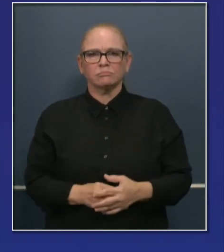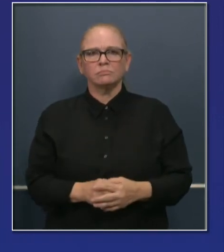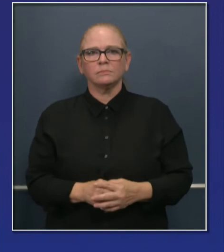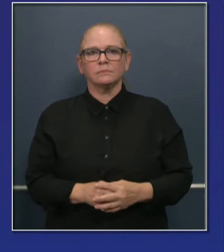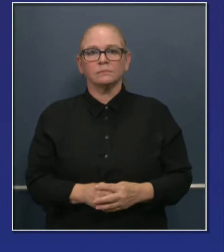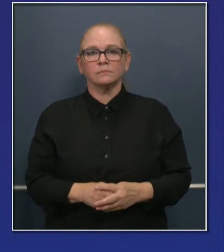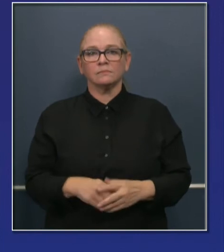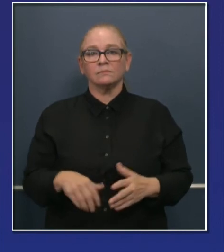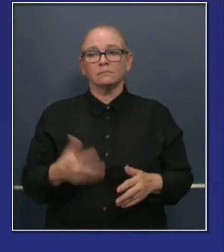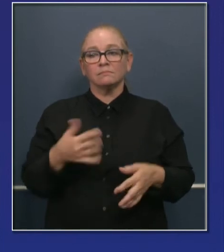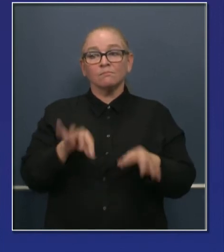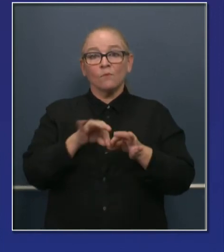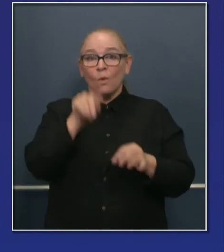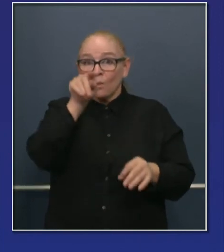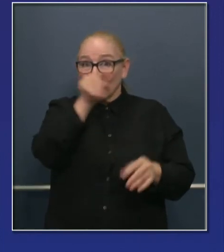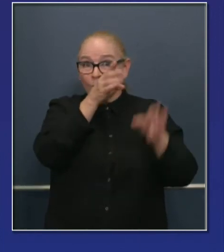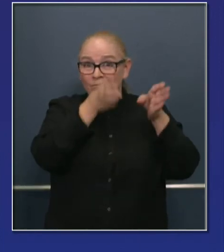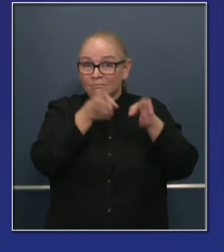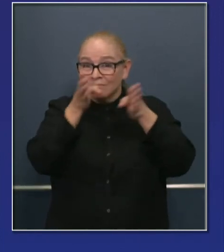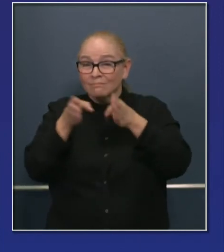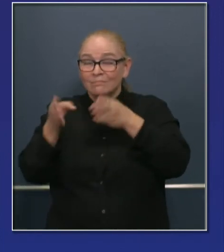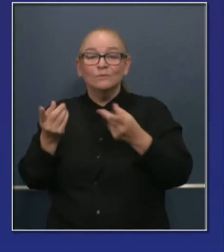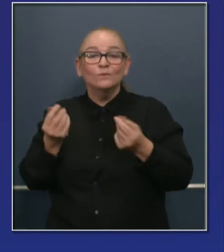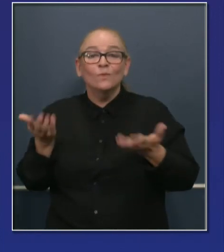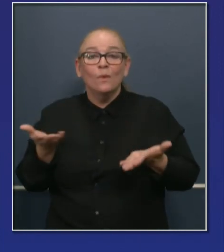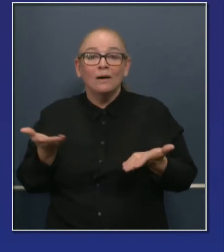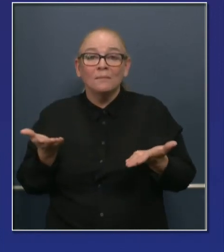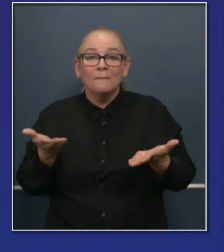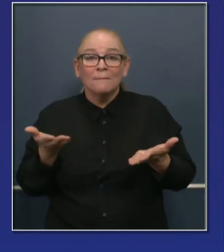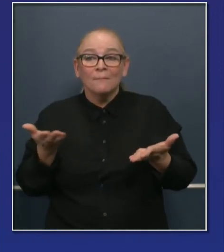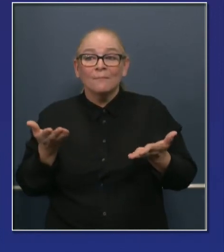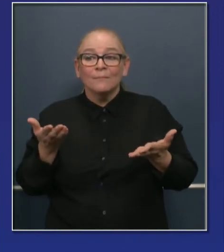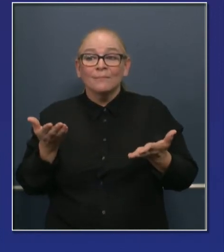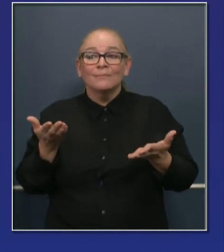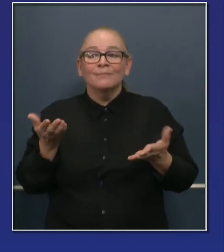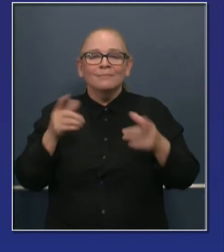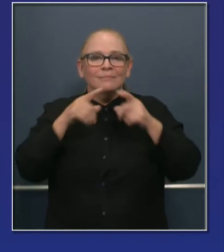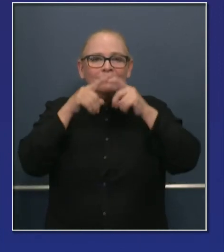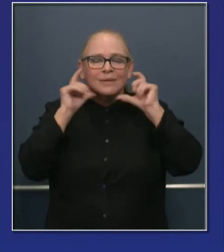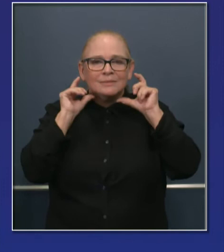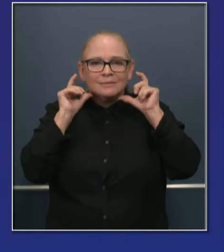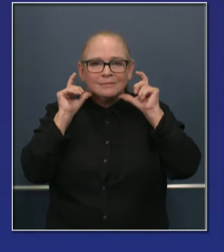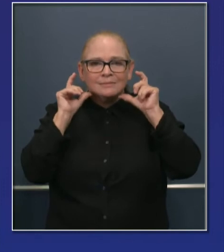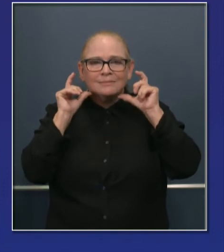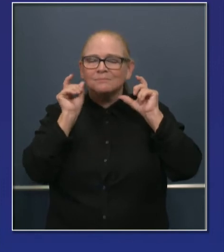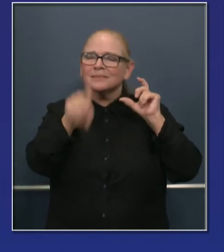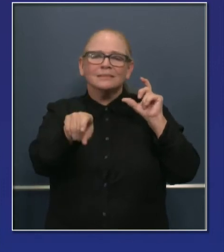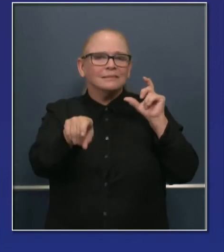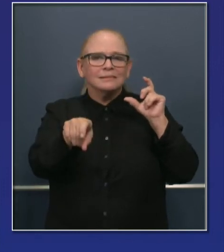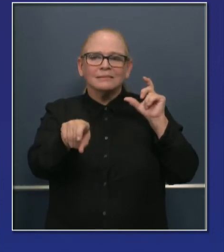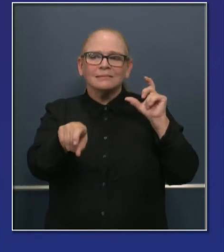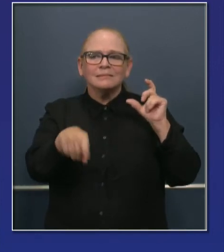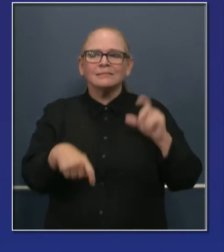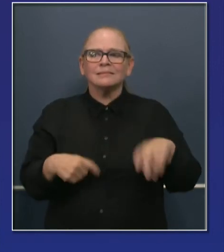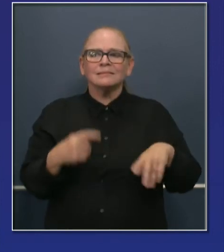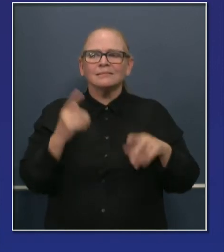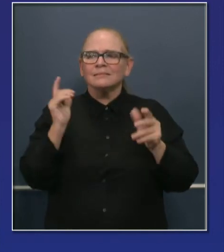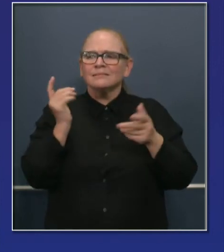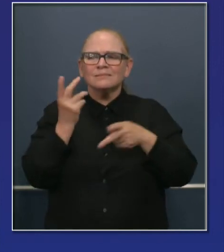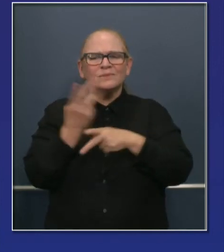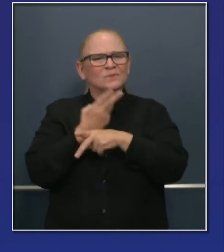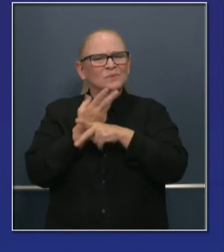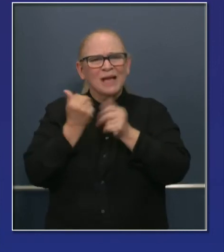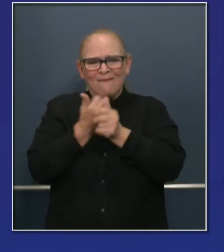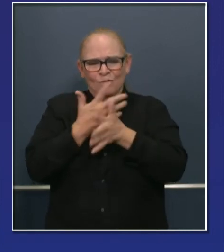as always, the most important non-pharmaceutical intervention you can make is wearing these masks. Again, doing everything in your power to physically